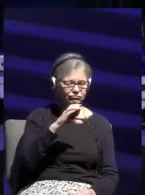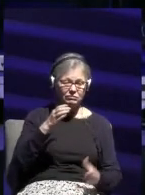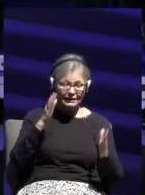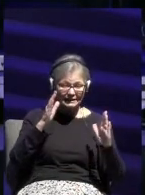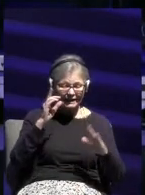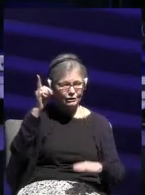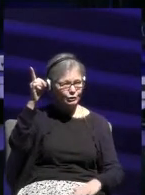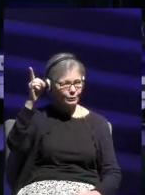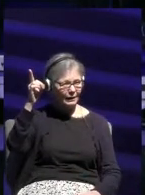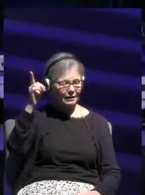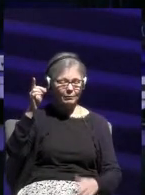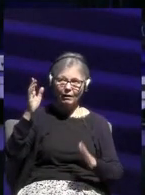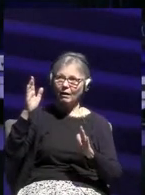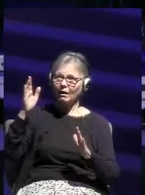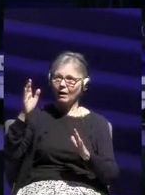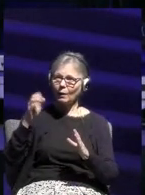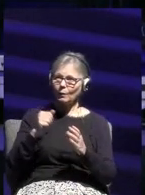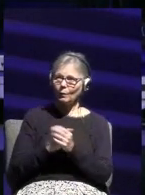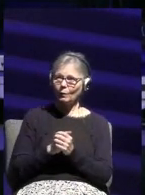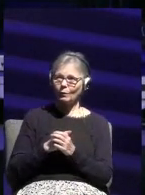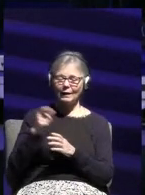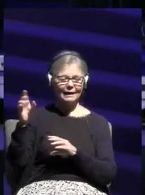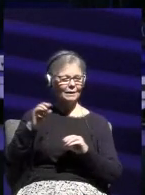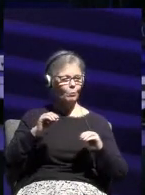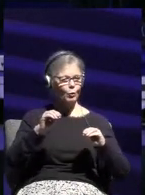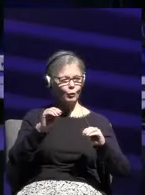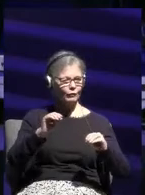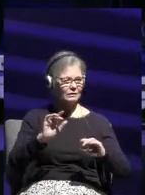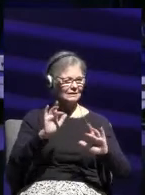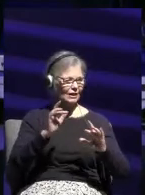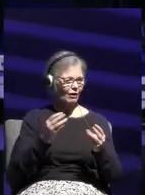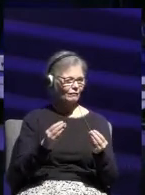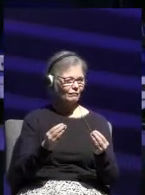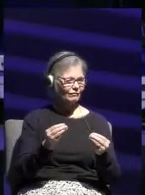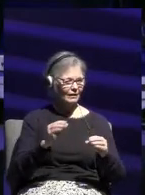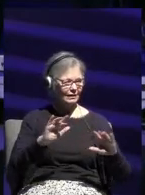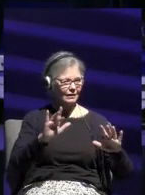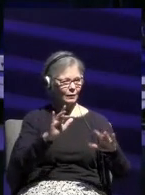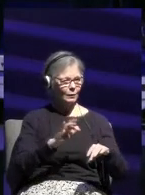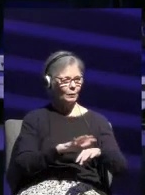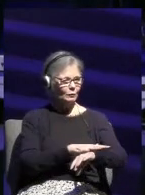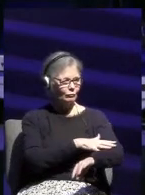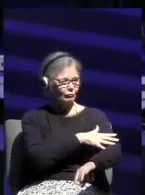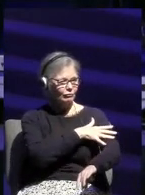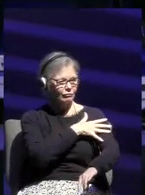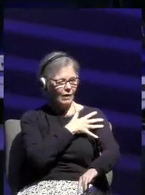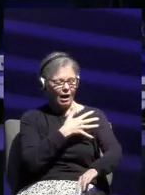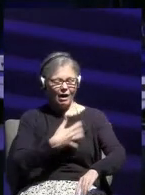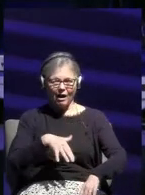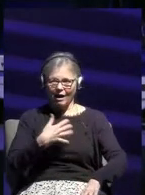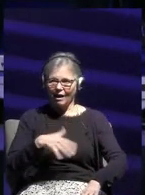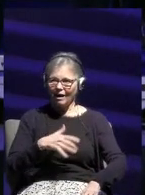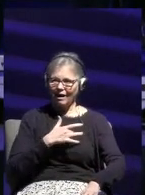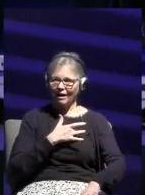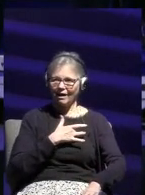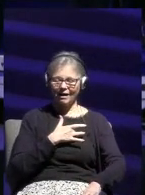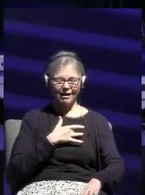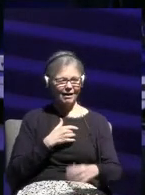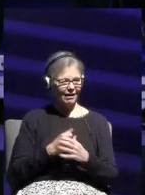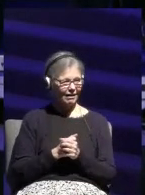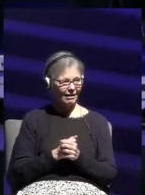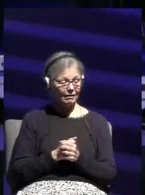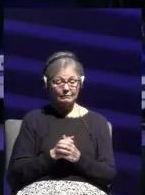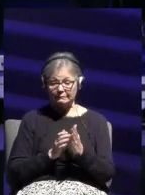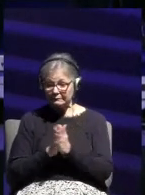attention. And so he moves in softly, and He moves in an excited way, and He moves past us that we